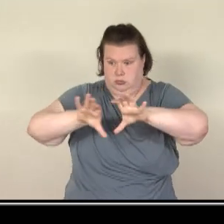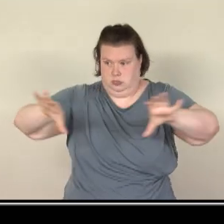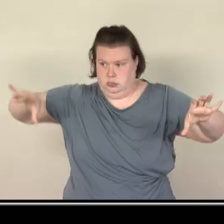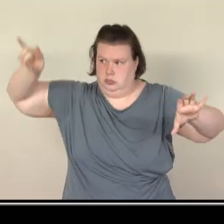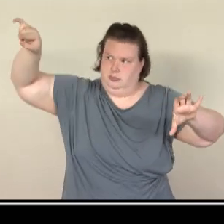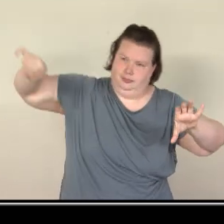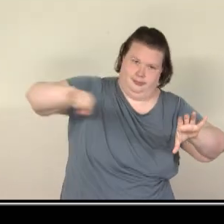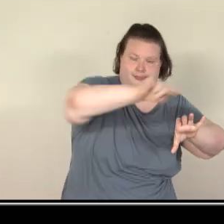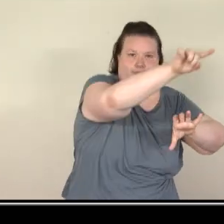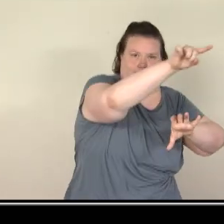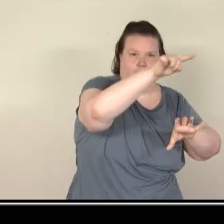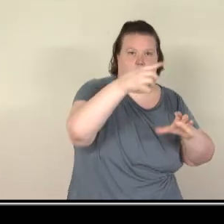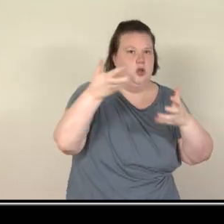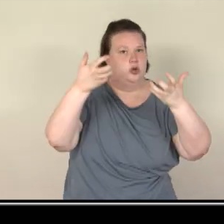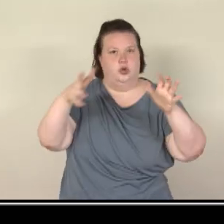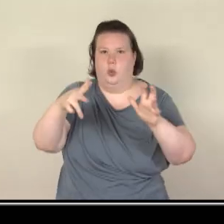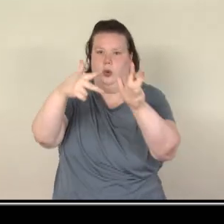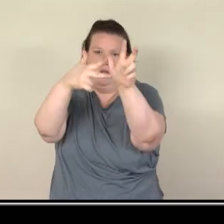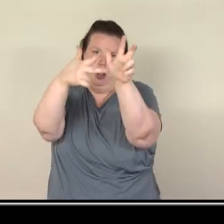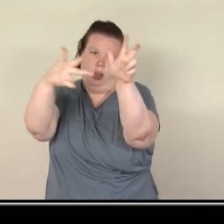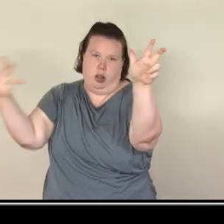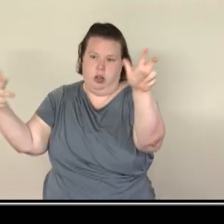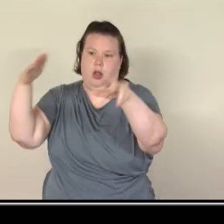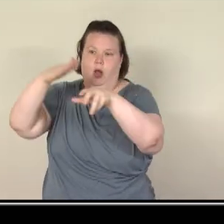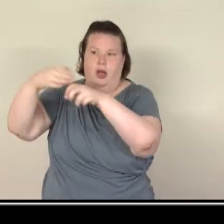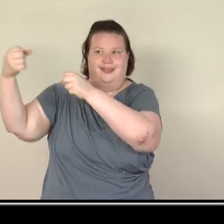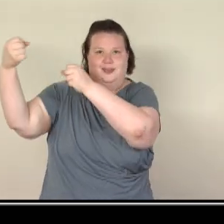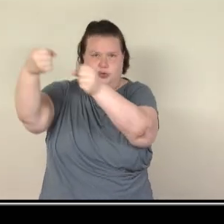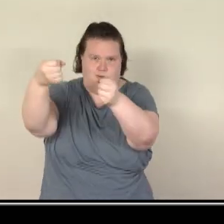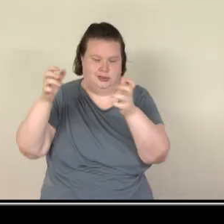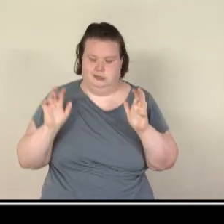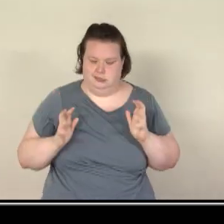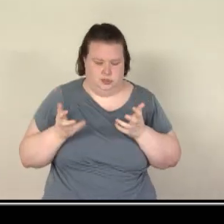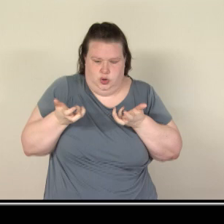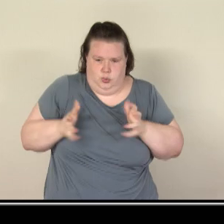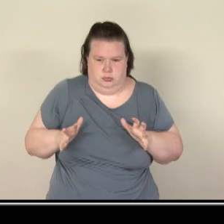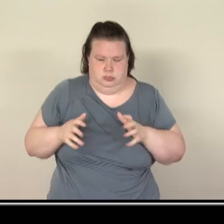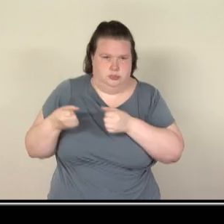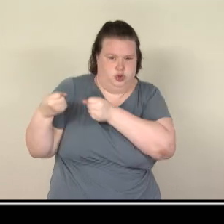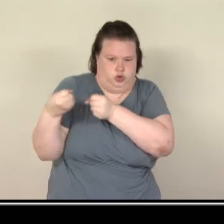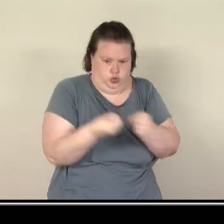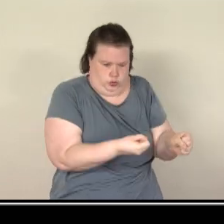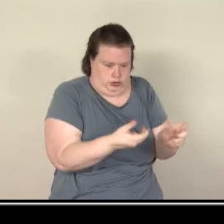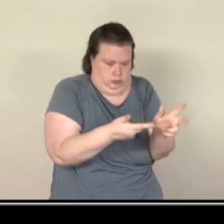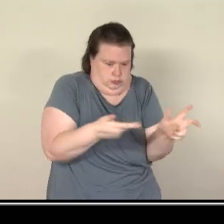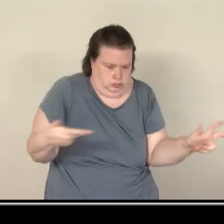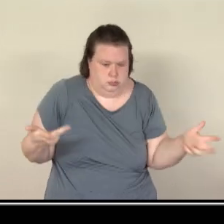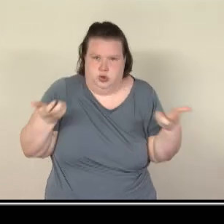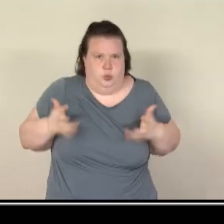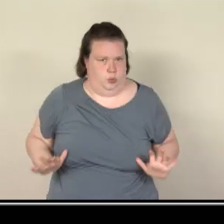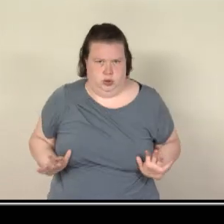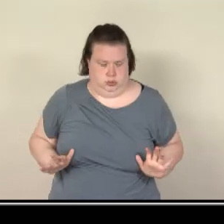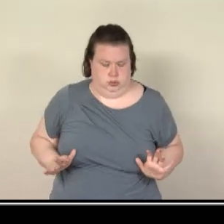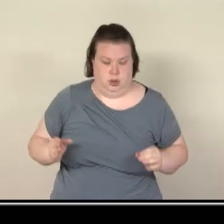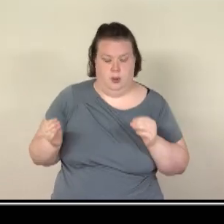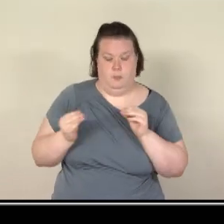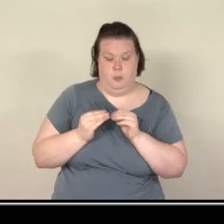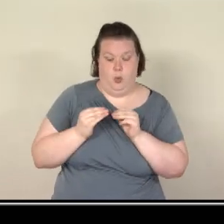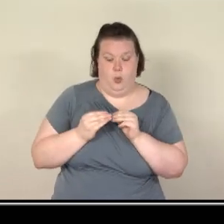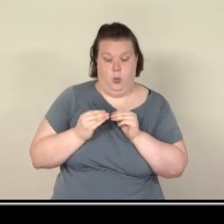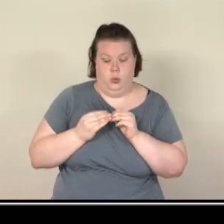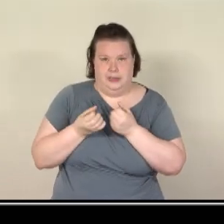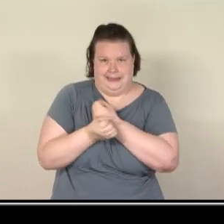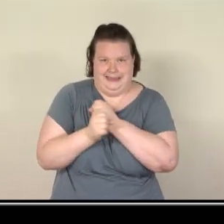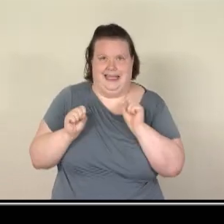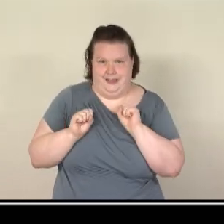to bring traffic off of the street, give it a little bit more safe condition for pickup and drop off, and offer that opportunity